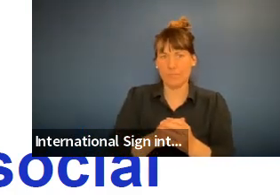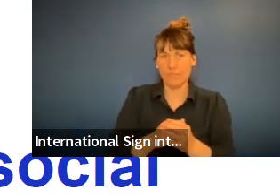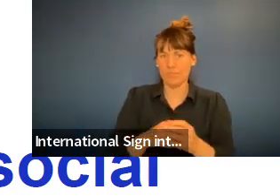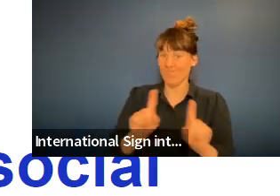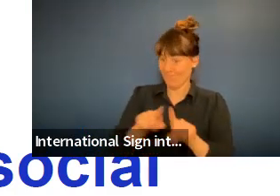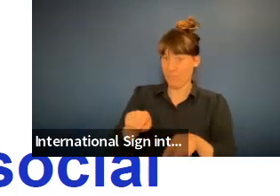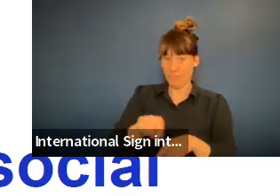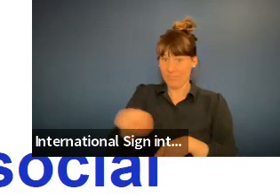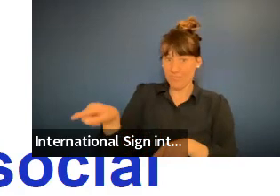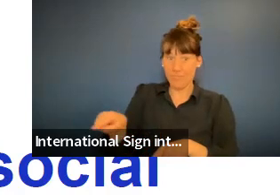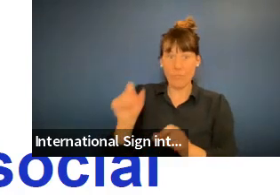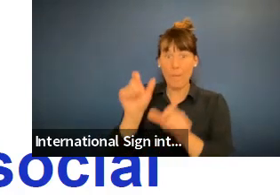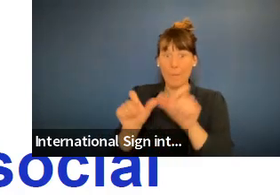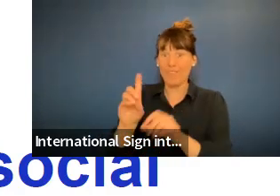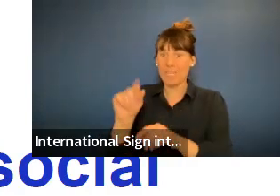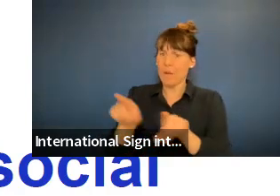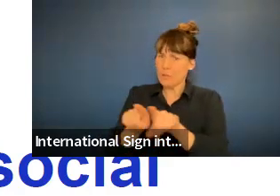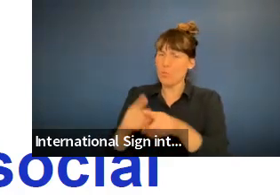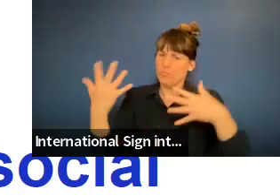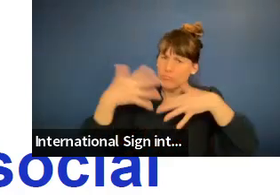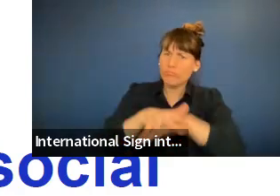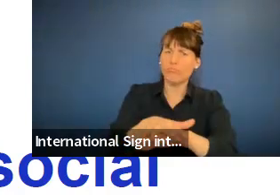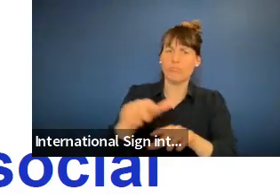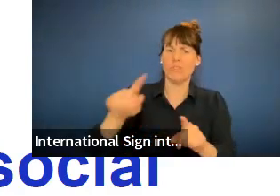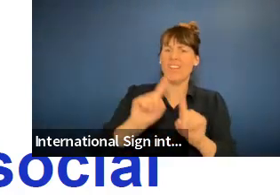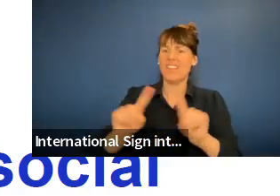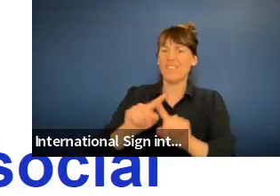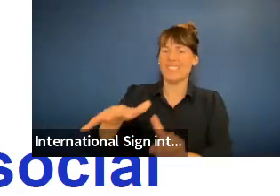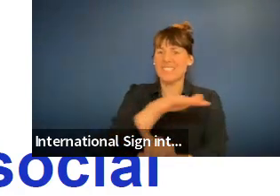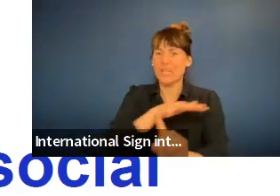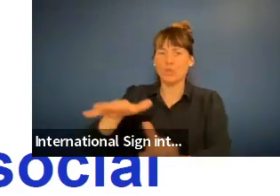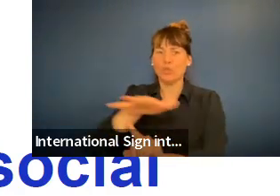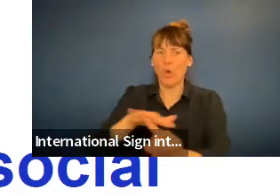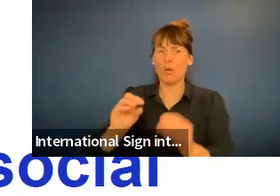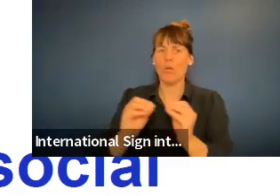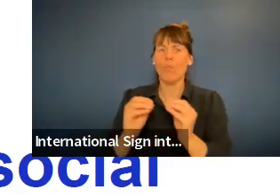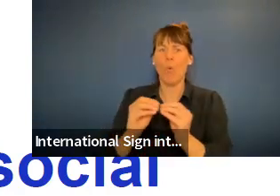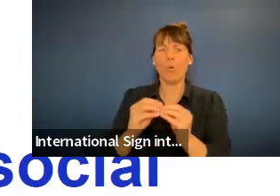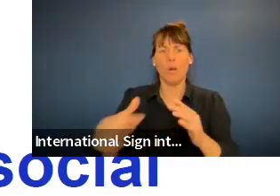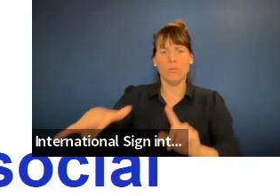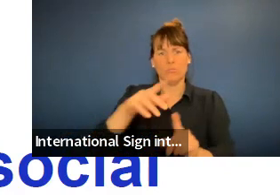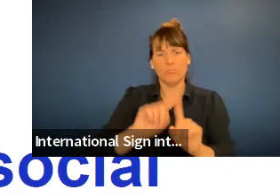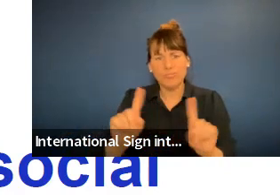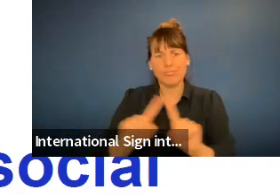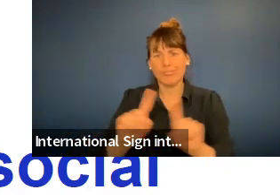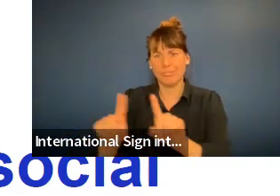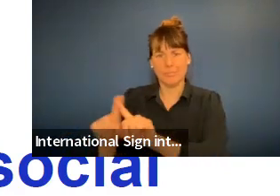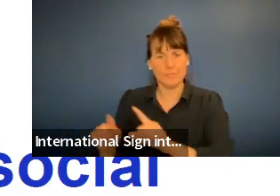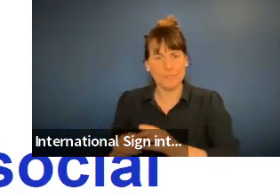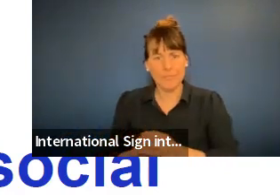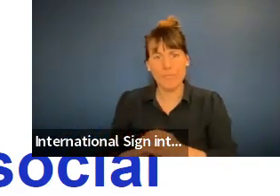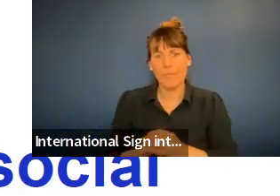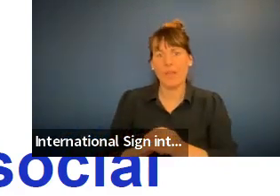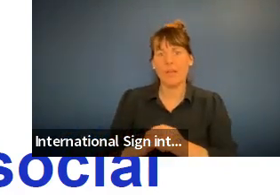people with pre-existing conditions, such as a disability. And then finally, social health protection needs to be